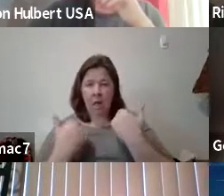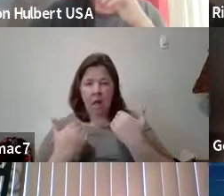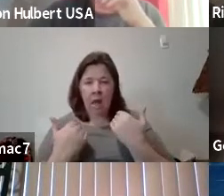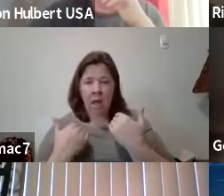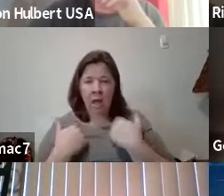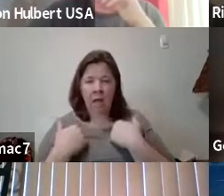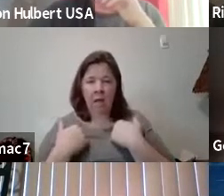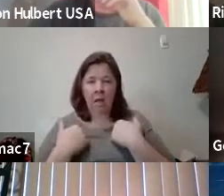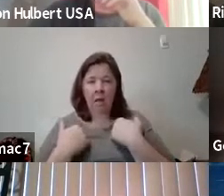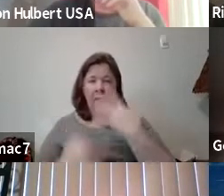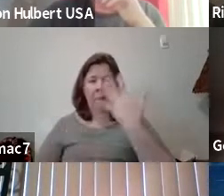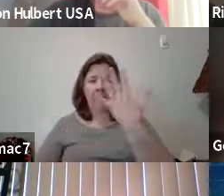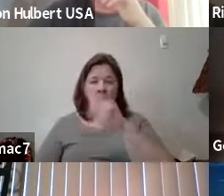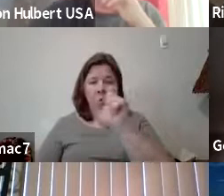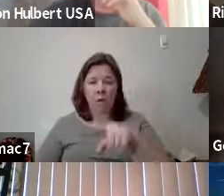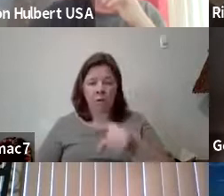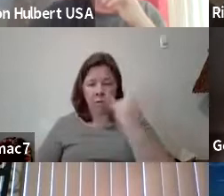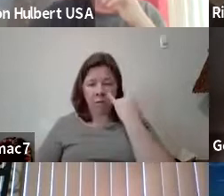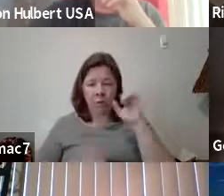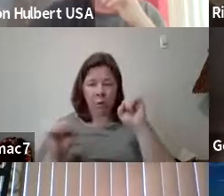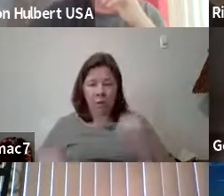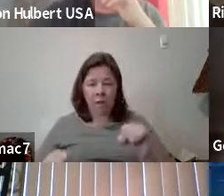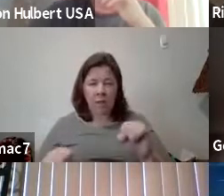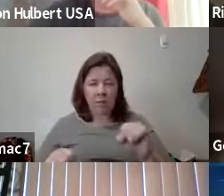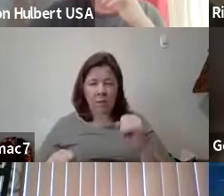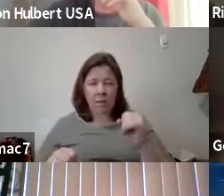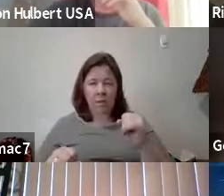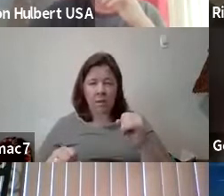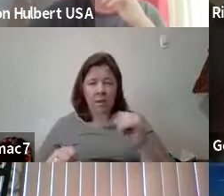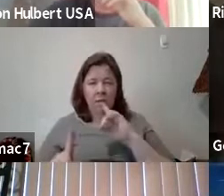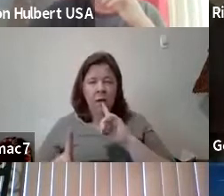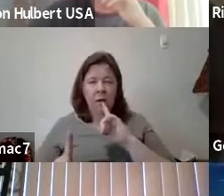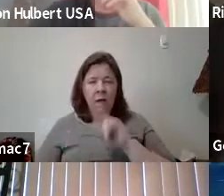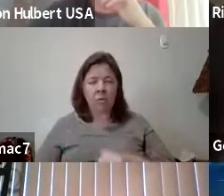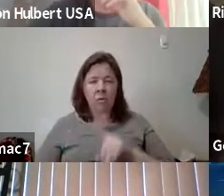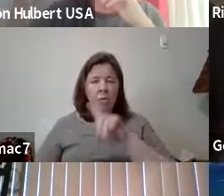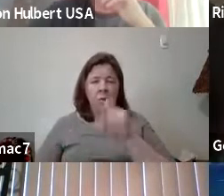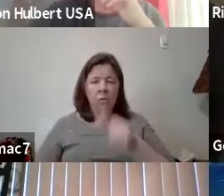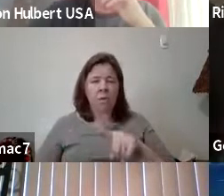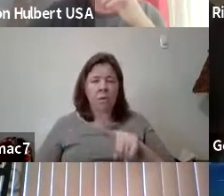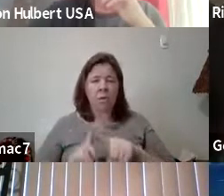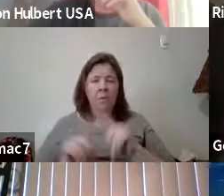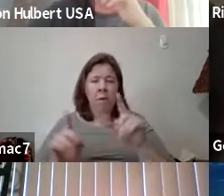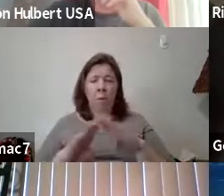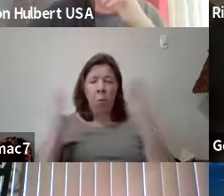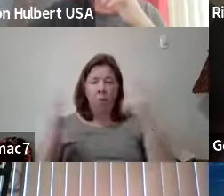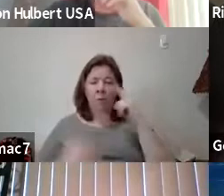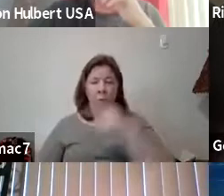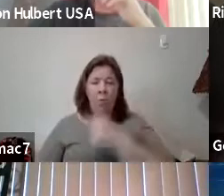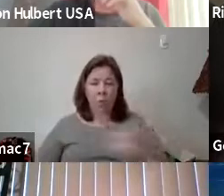It only has 5 questions. So if you could please just go ahead and answer those. But right now we've opened it up for